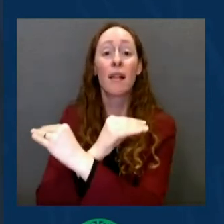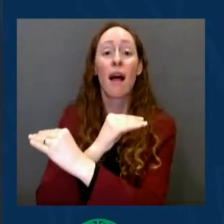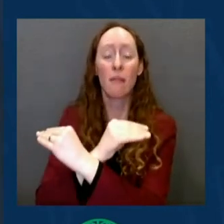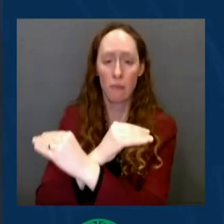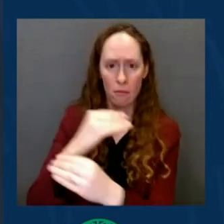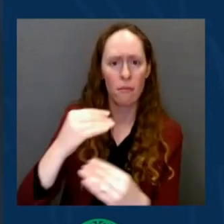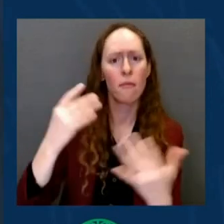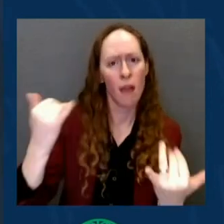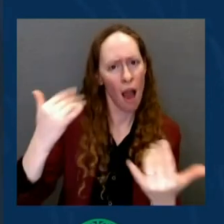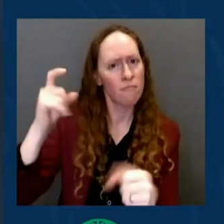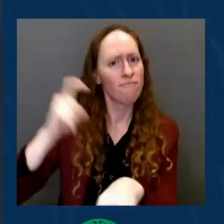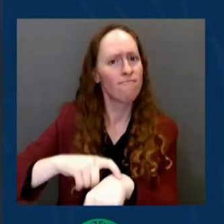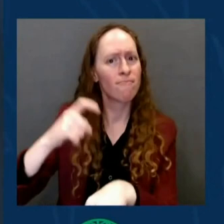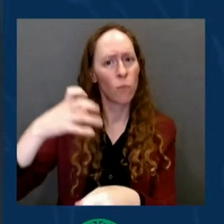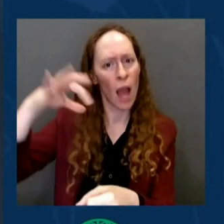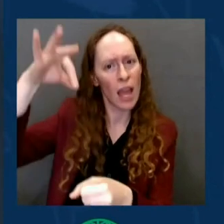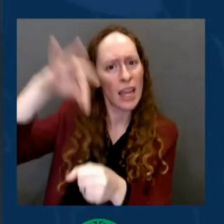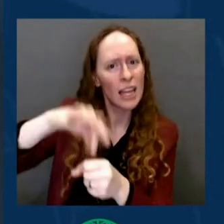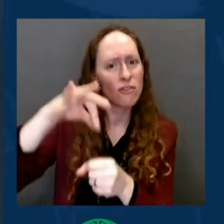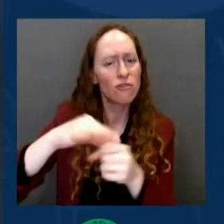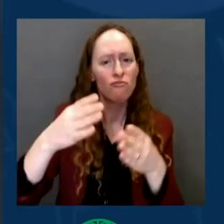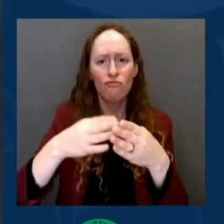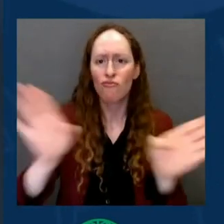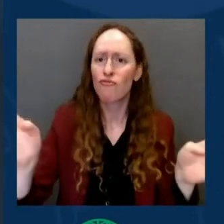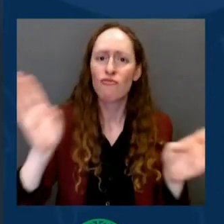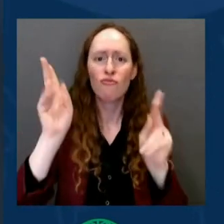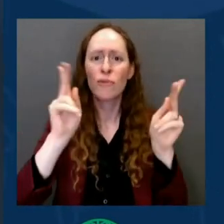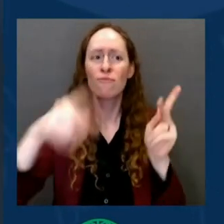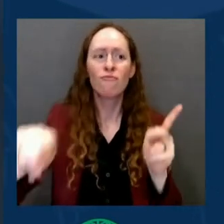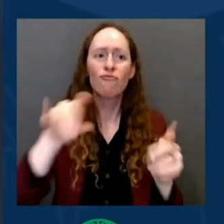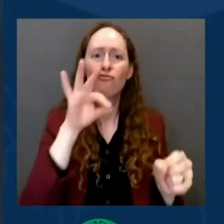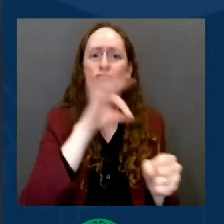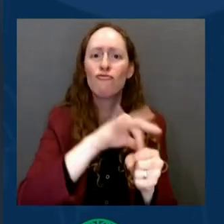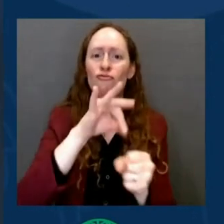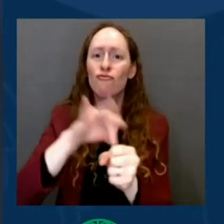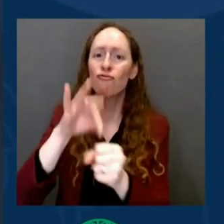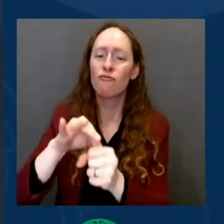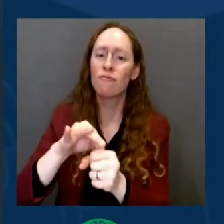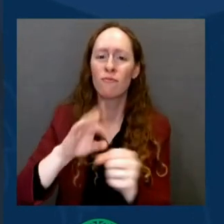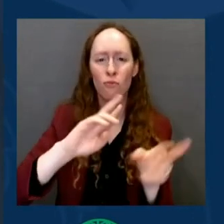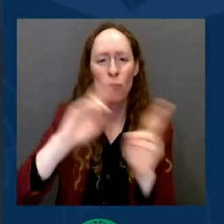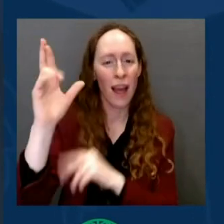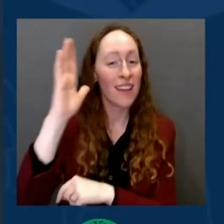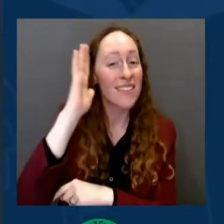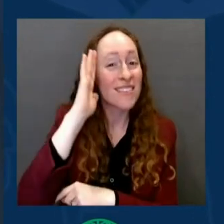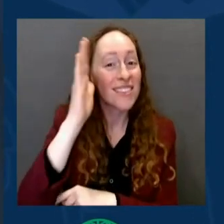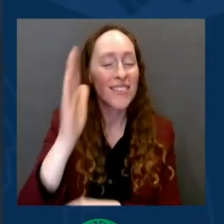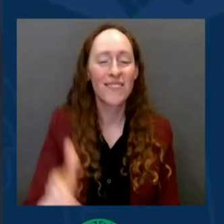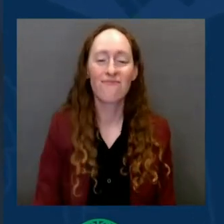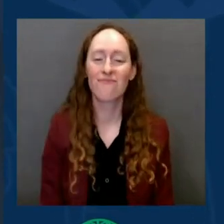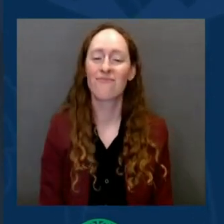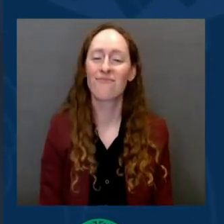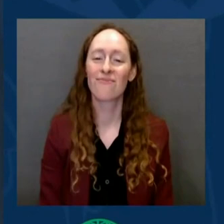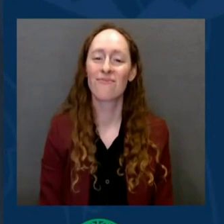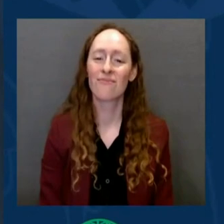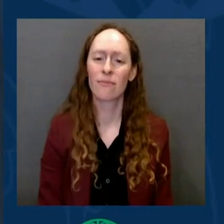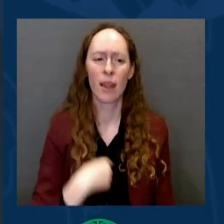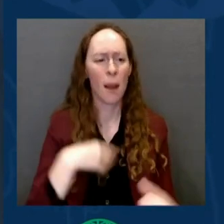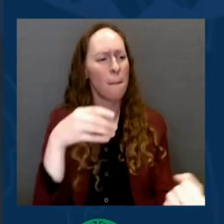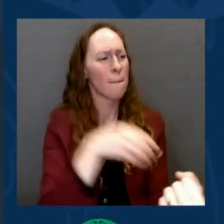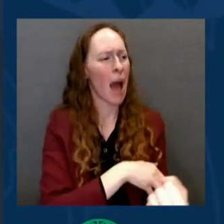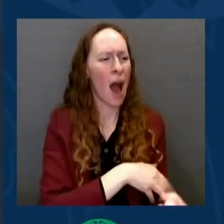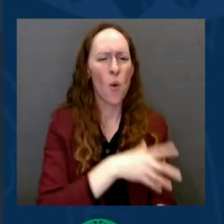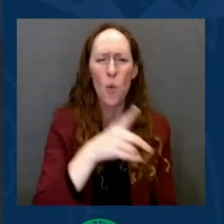greatest power is our people. So one of the commitments I want to highlight today is the investment